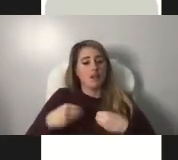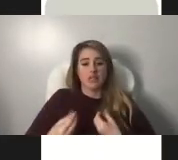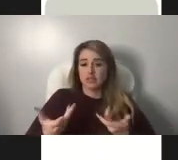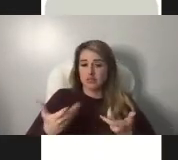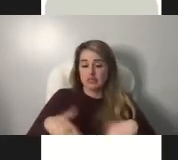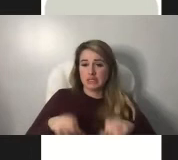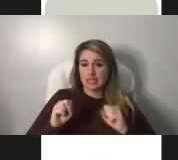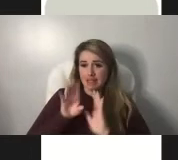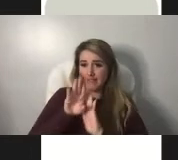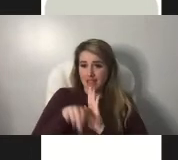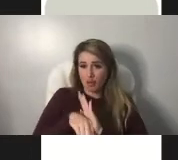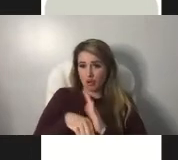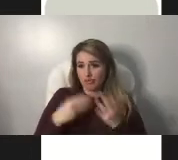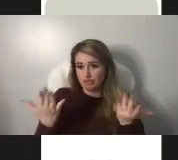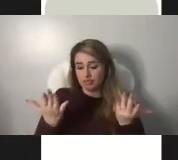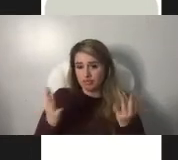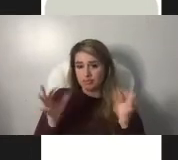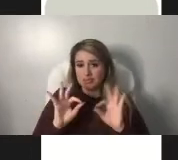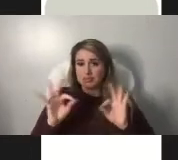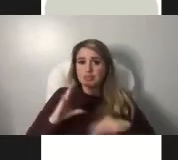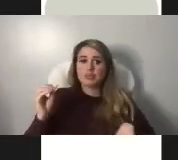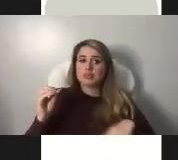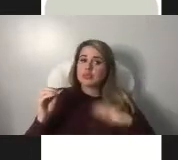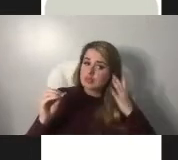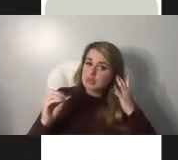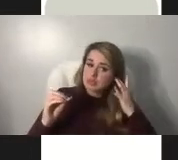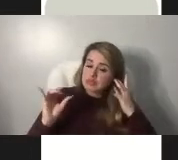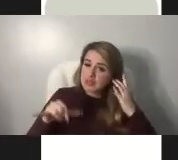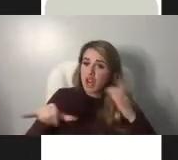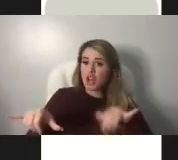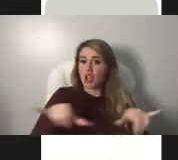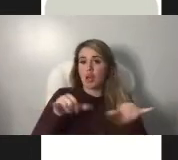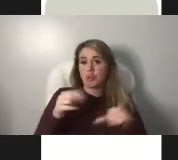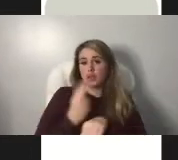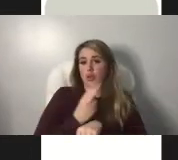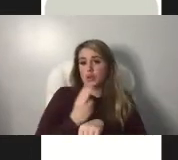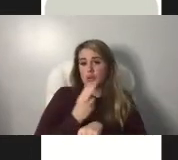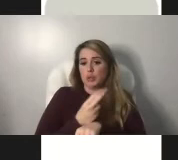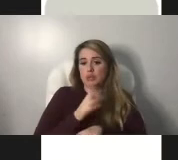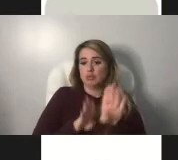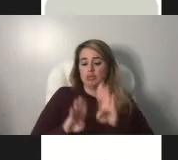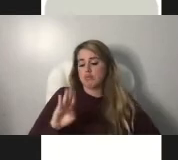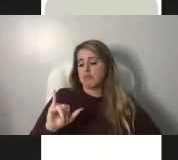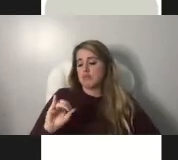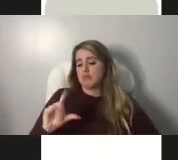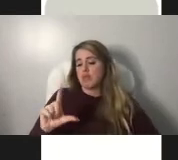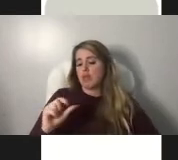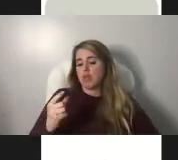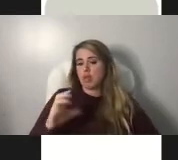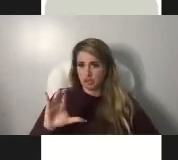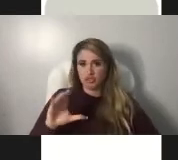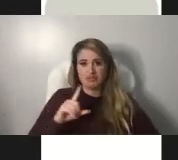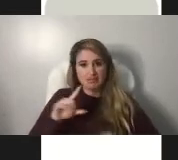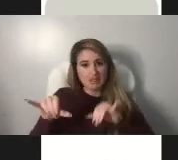half an hour or so. And it's a commonly used biologic. It's the most commonly used biologic, and it's been around